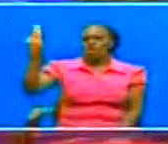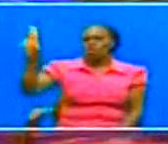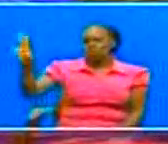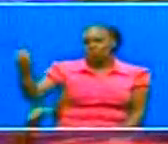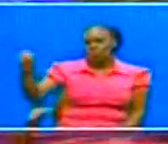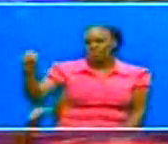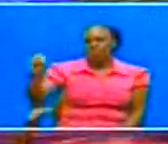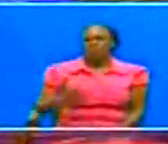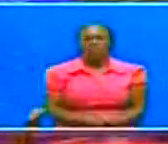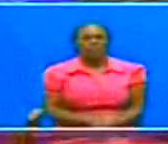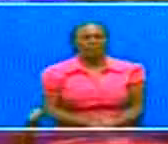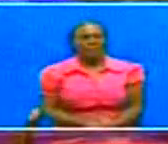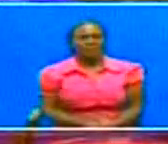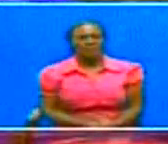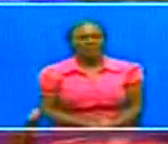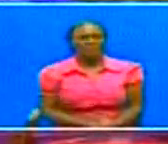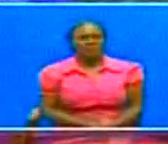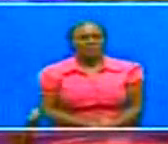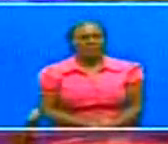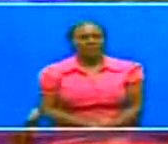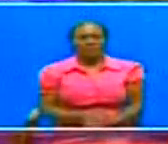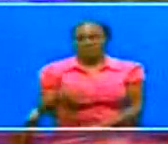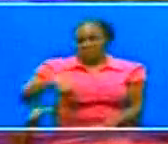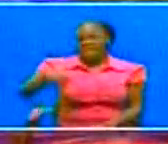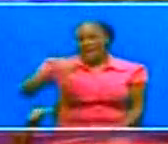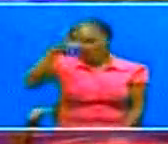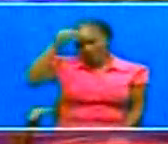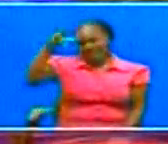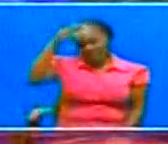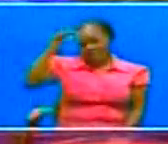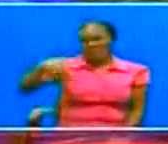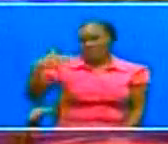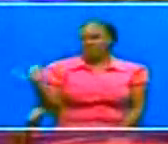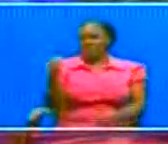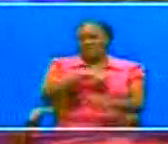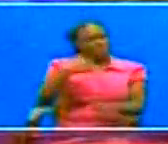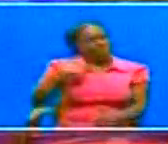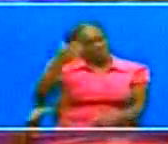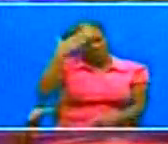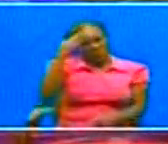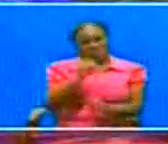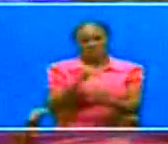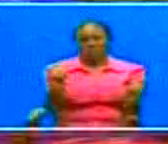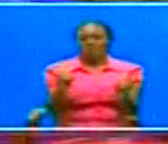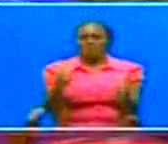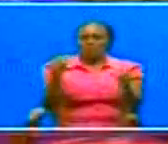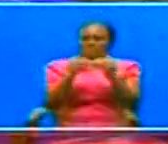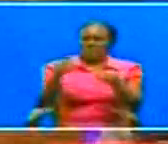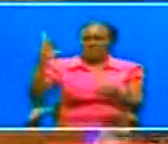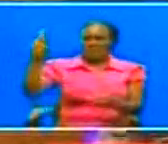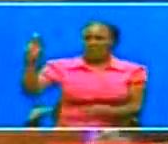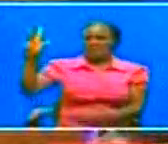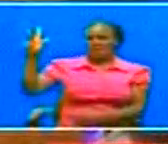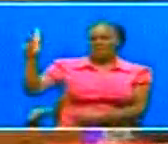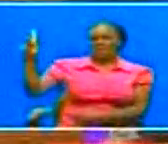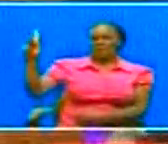Uh-huh. ETC. Yeah, okay. Right. You learn something on the bench every day. Oh my gosh. Anyway. Oh Lord. So you met RK? I met RK, and